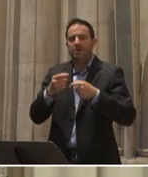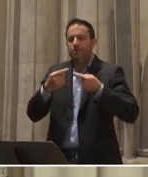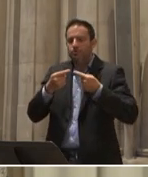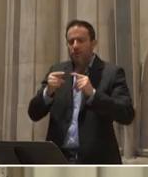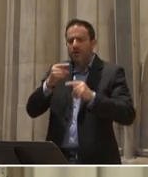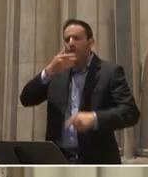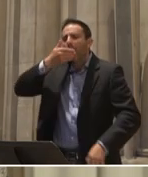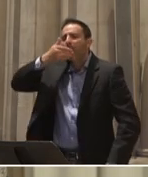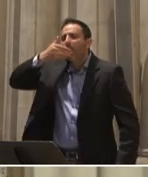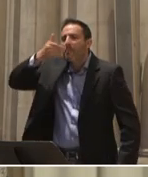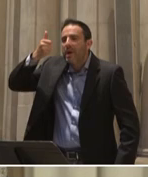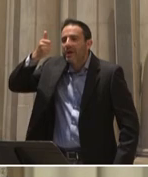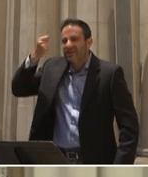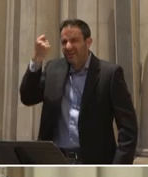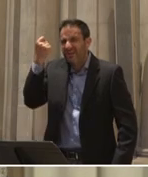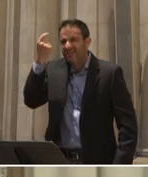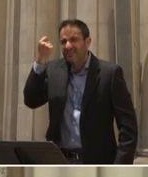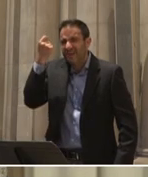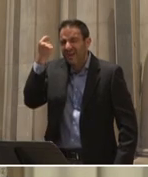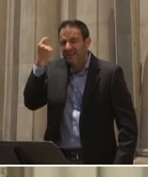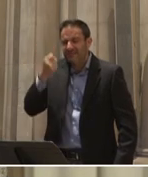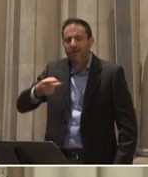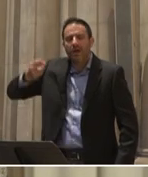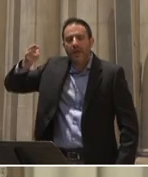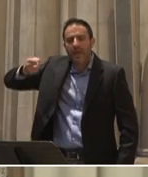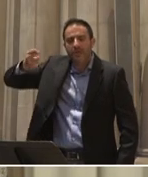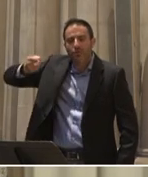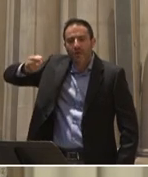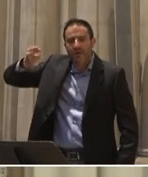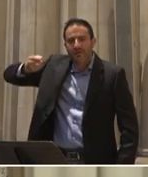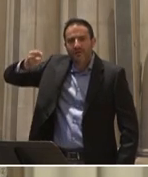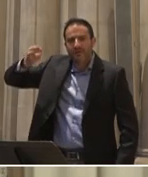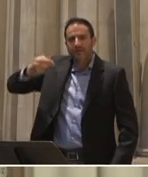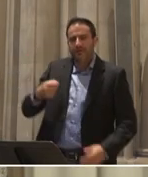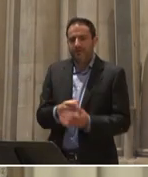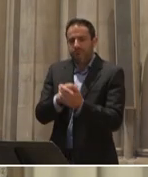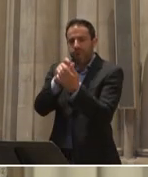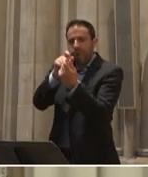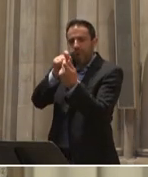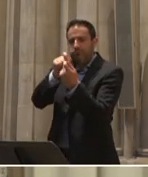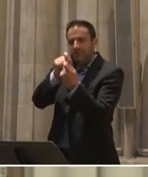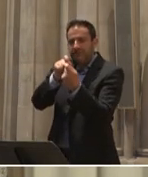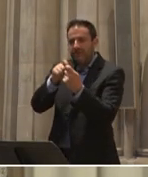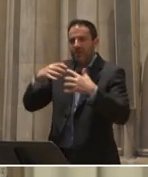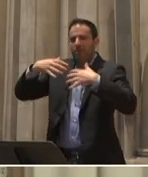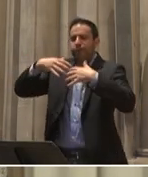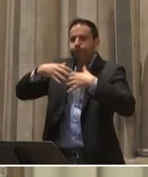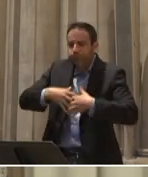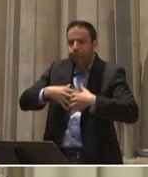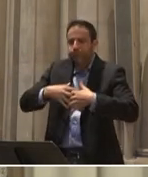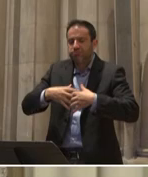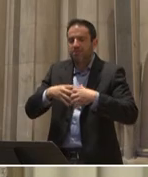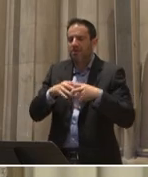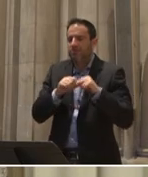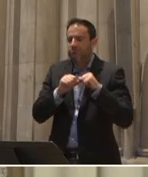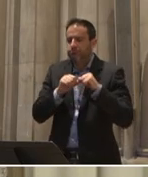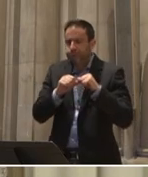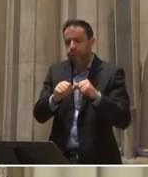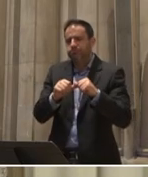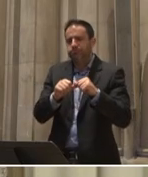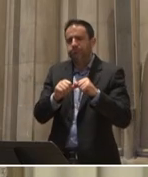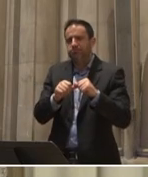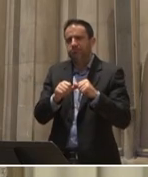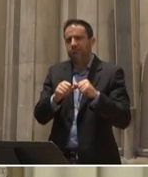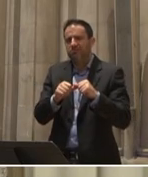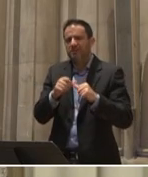better understand certain aspects of our history, and specifically the roots of persistent,